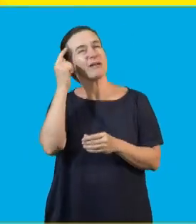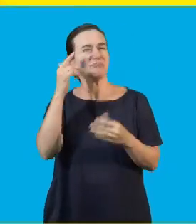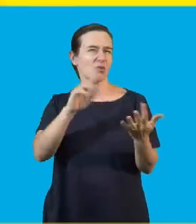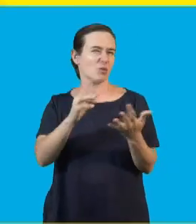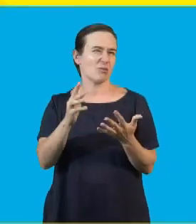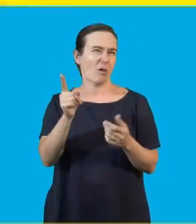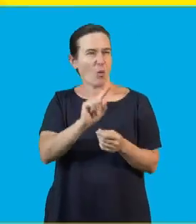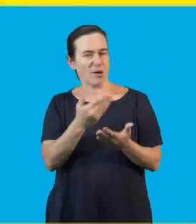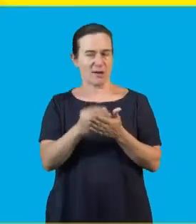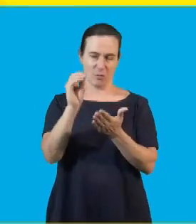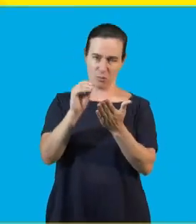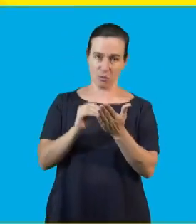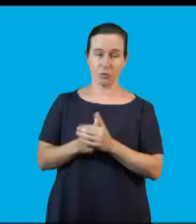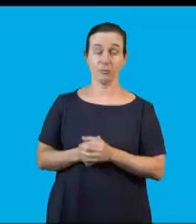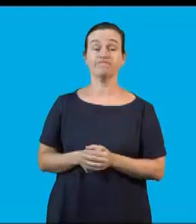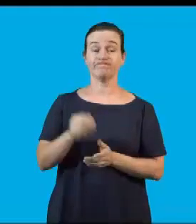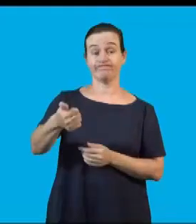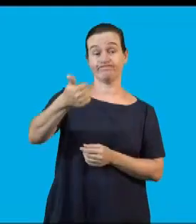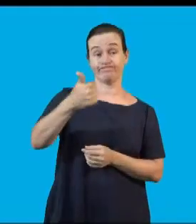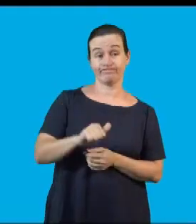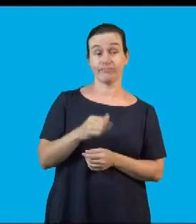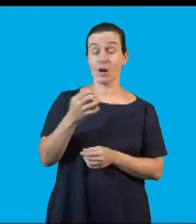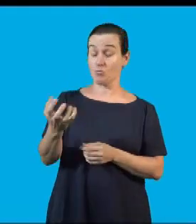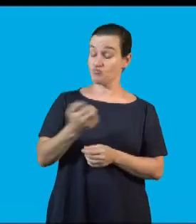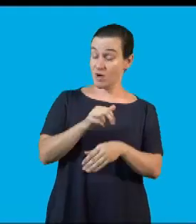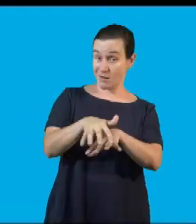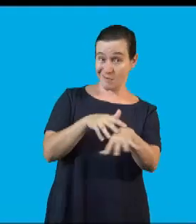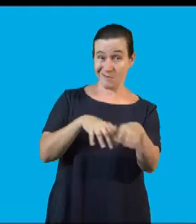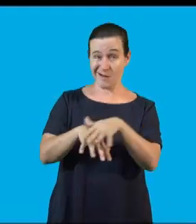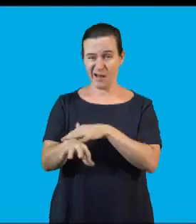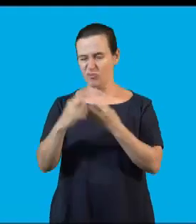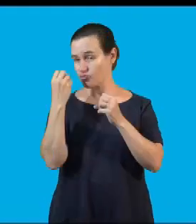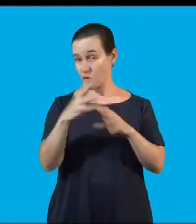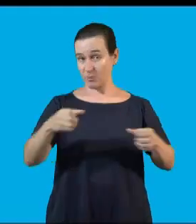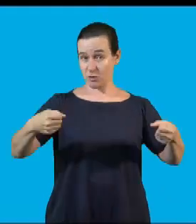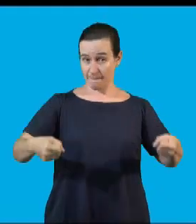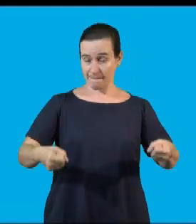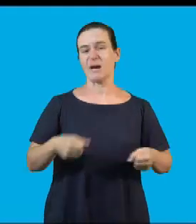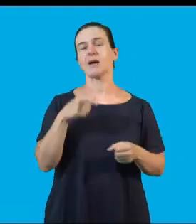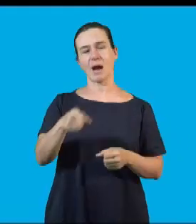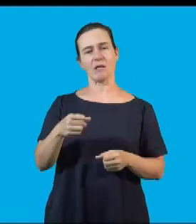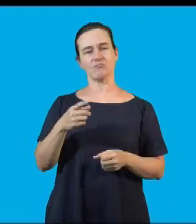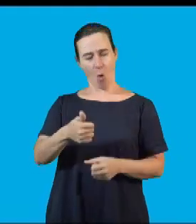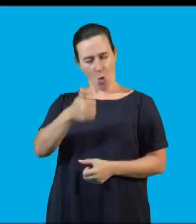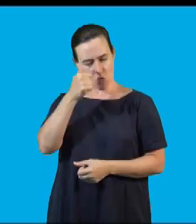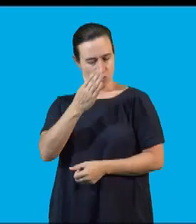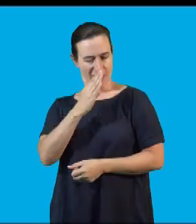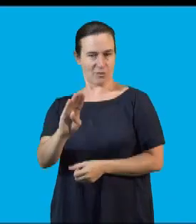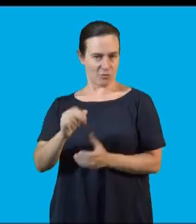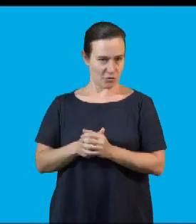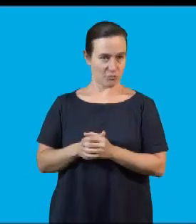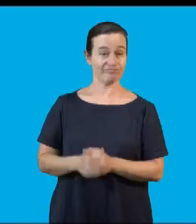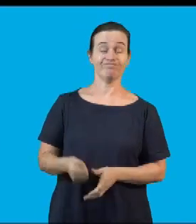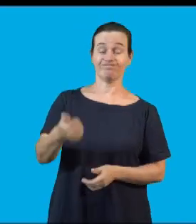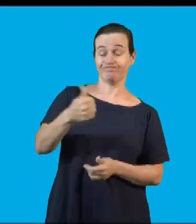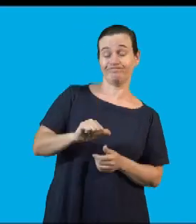own choices. Please bring gloves, rubbish bags, and a positive attitude. Let's work together